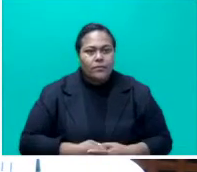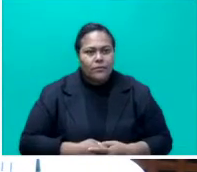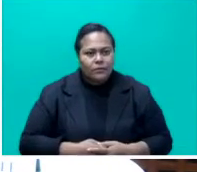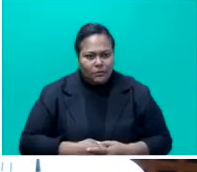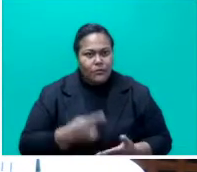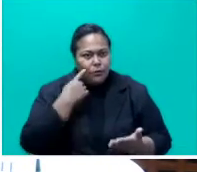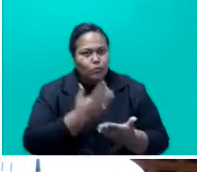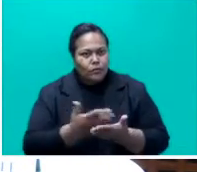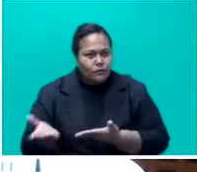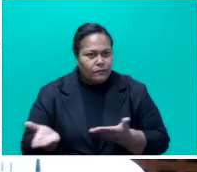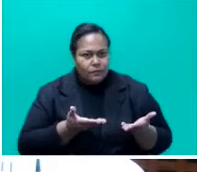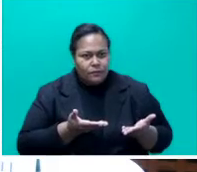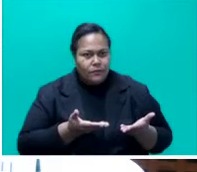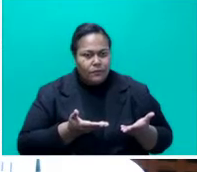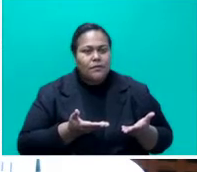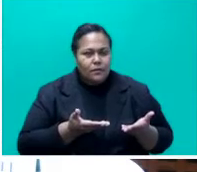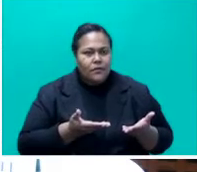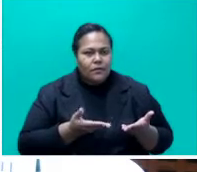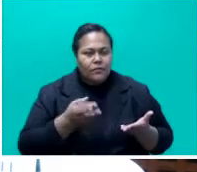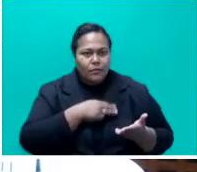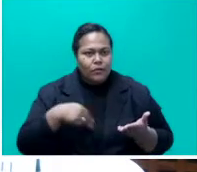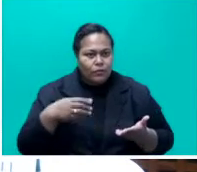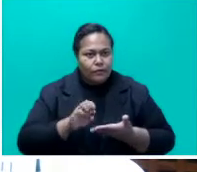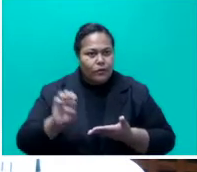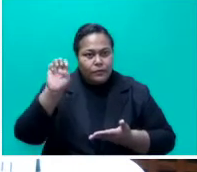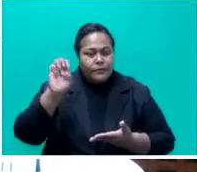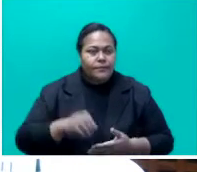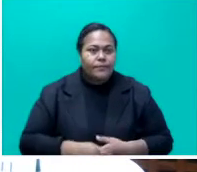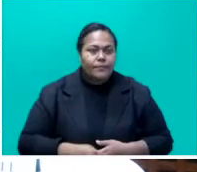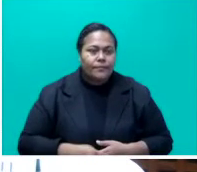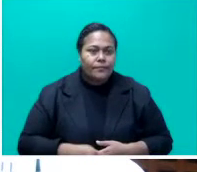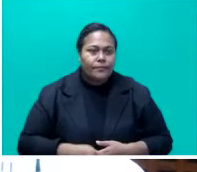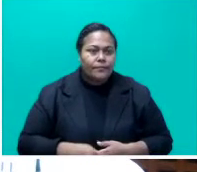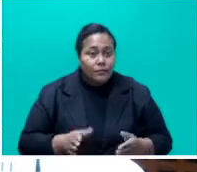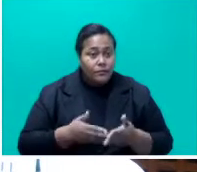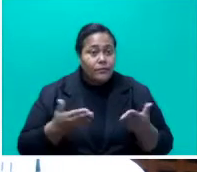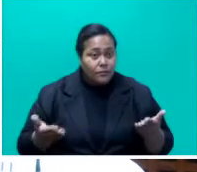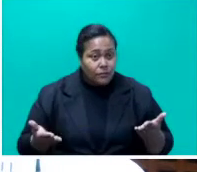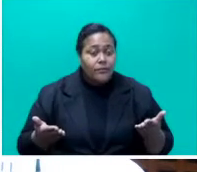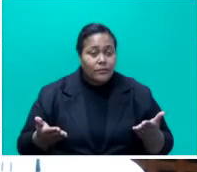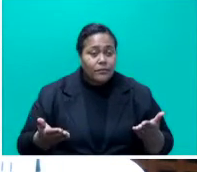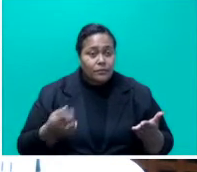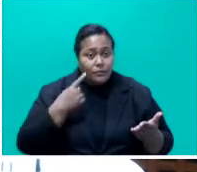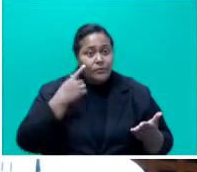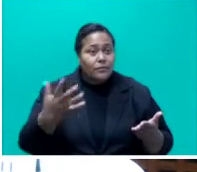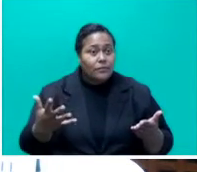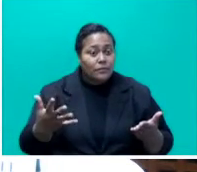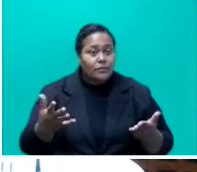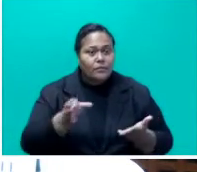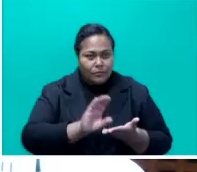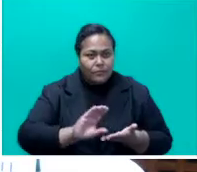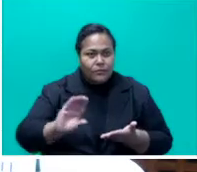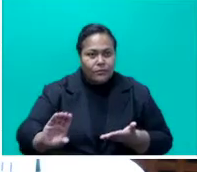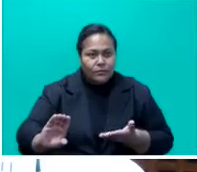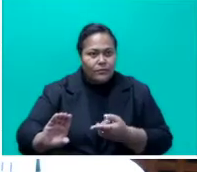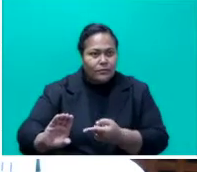and justification to the Minister of Economy, and thus led to the allocation of this provision in